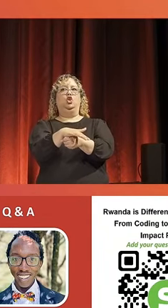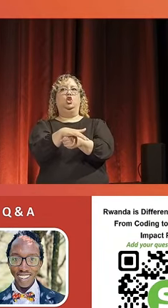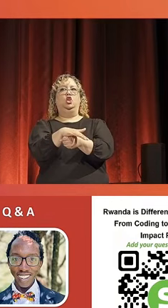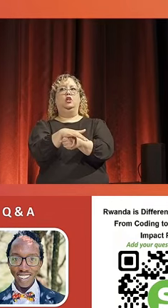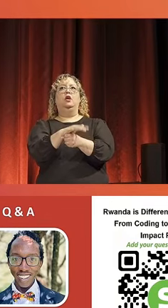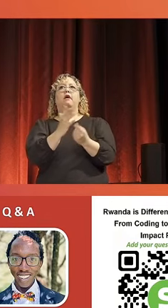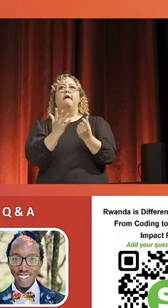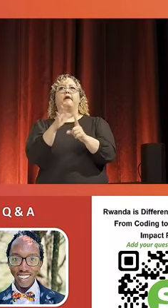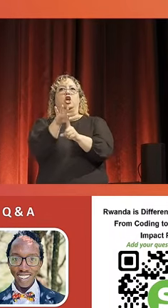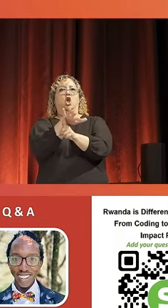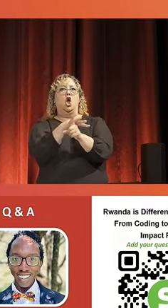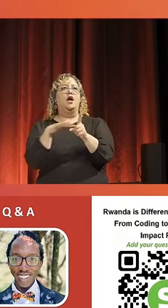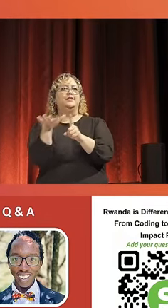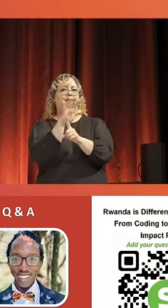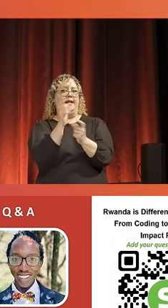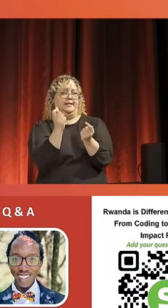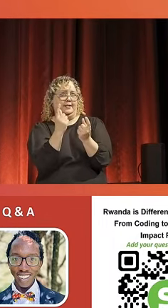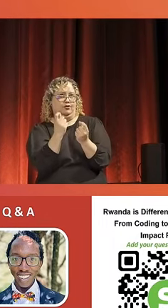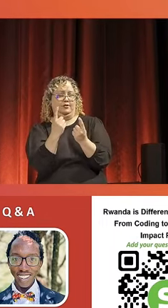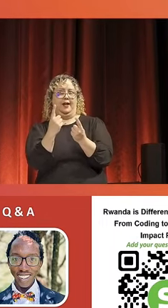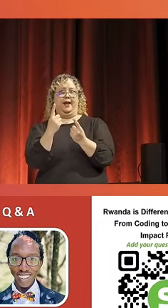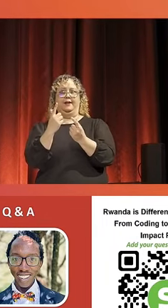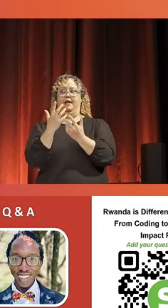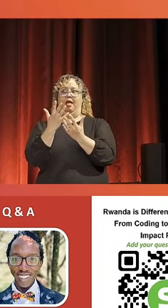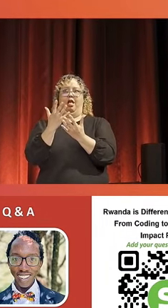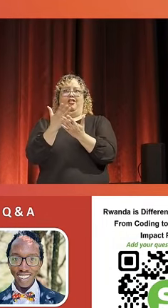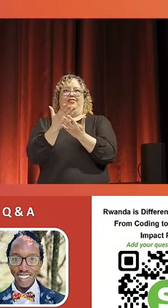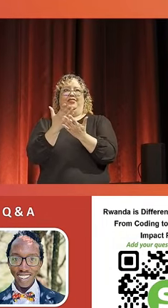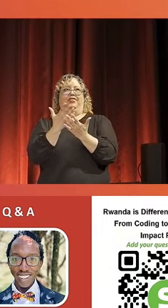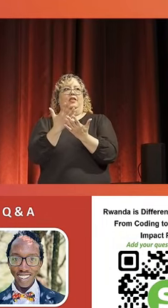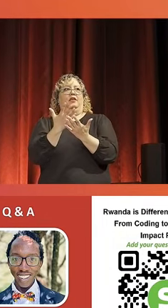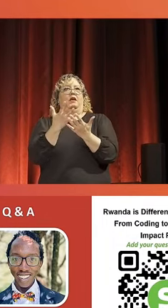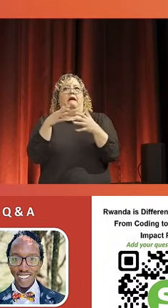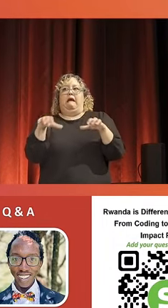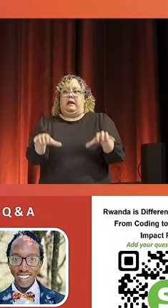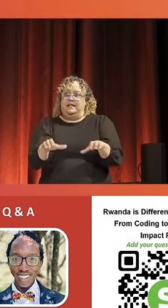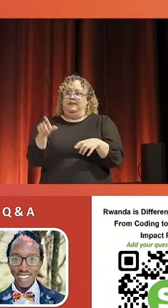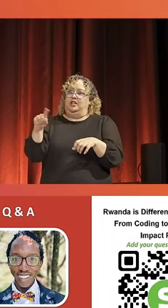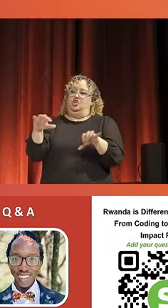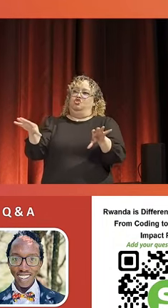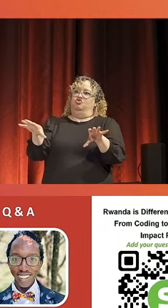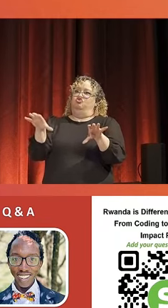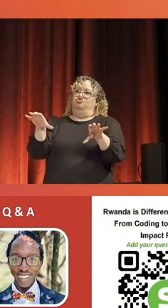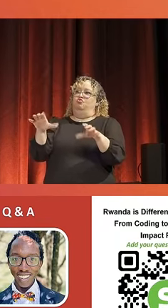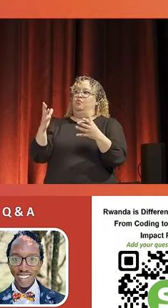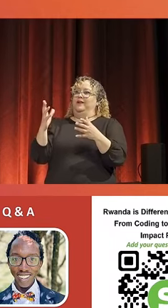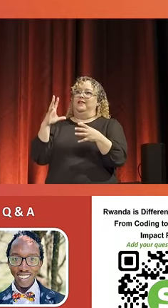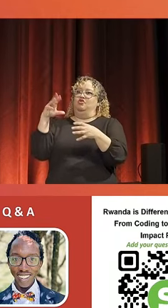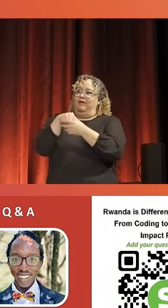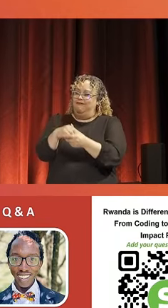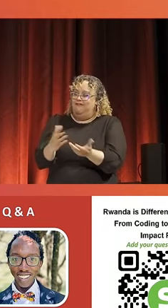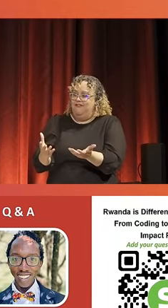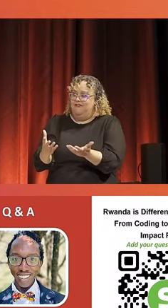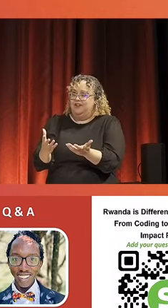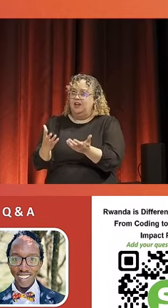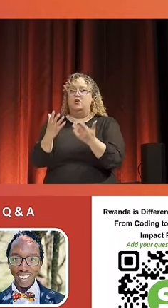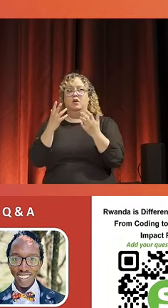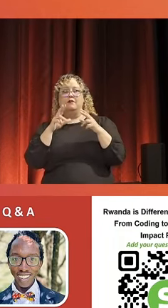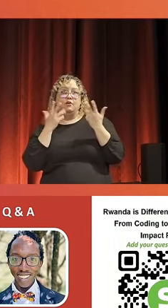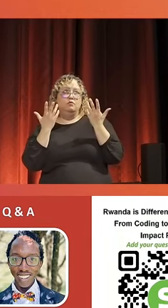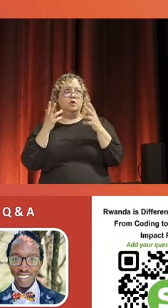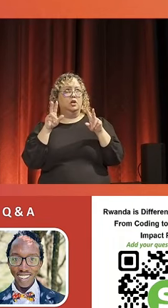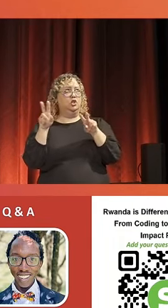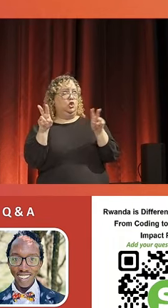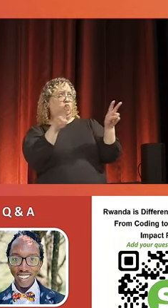you're involved in? If you were coming, you know, if you were going to look at all of the papers at CHI or coming next year, what would you like to